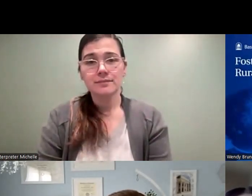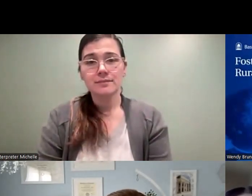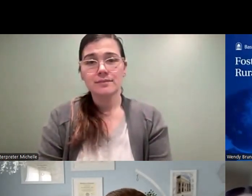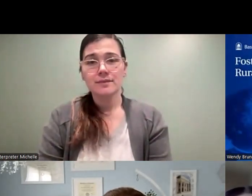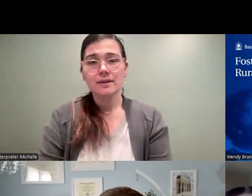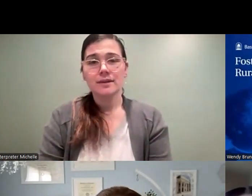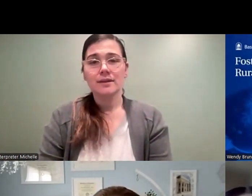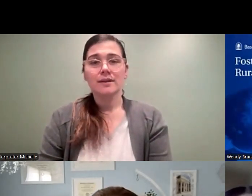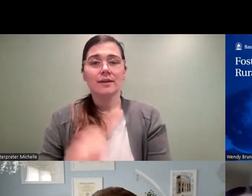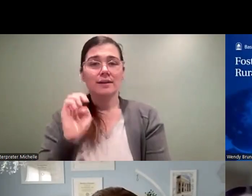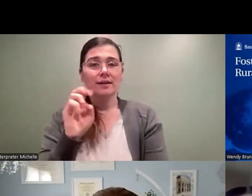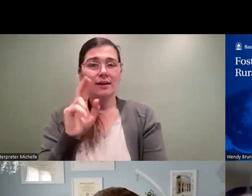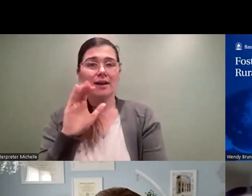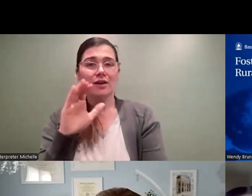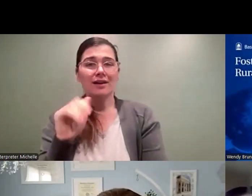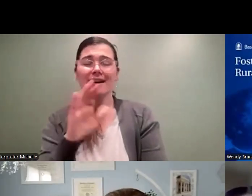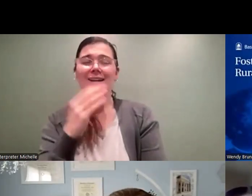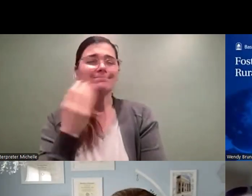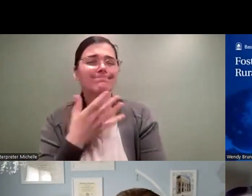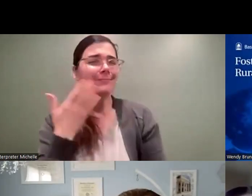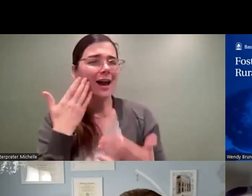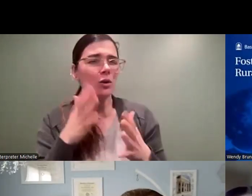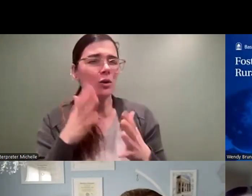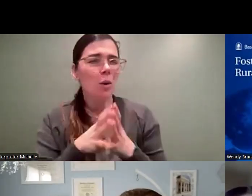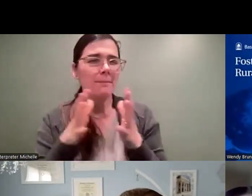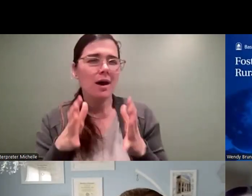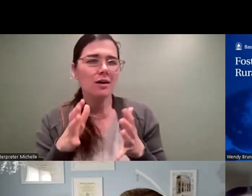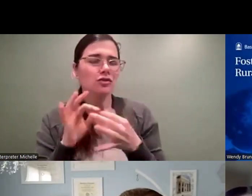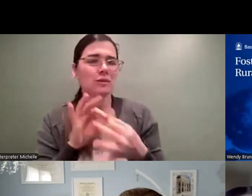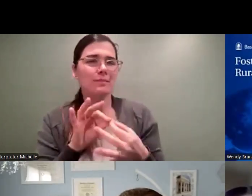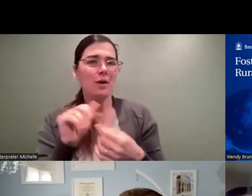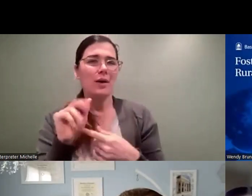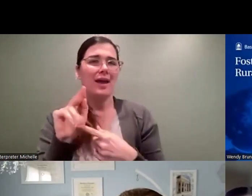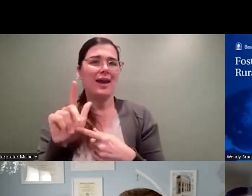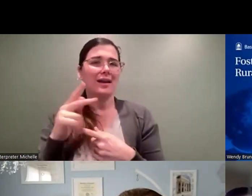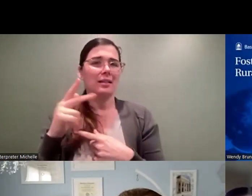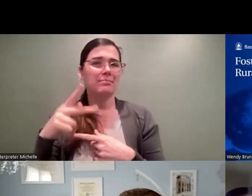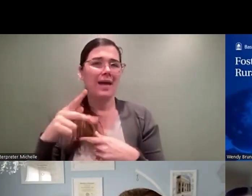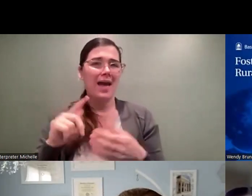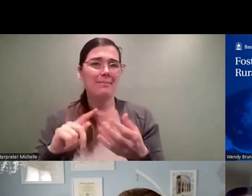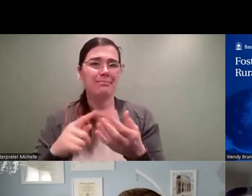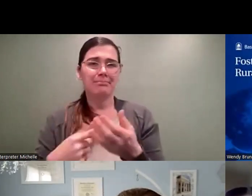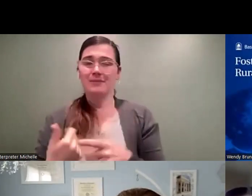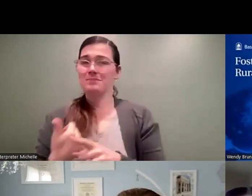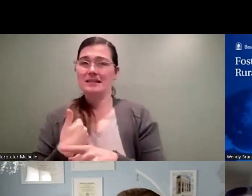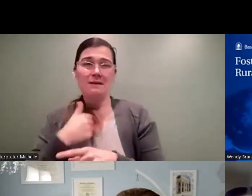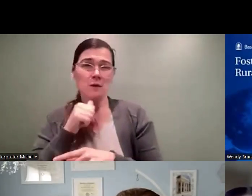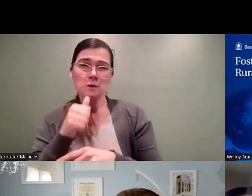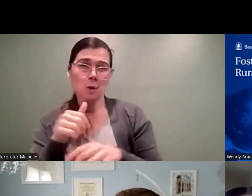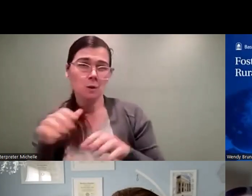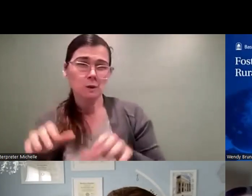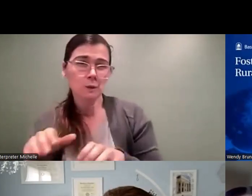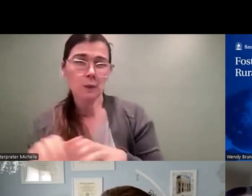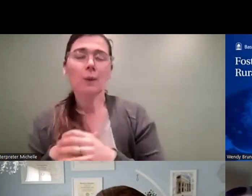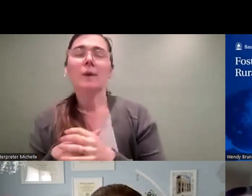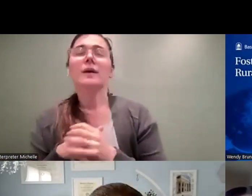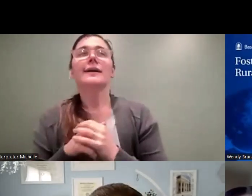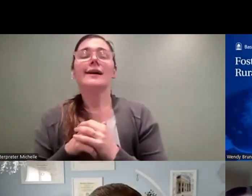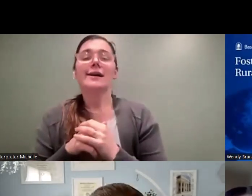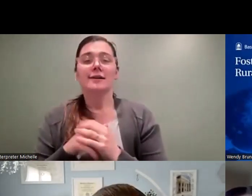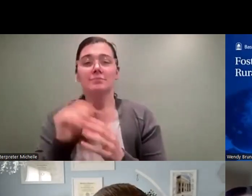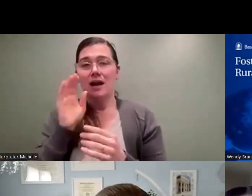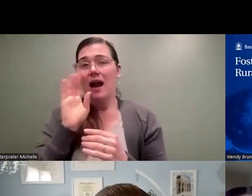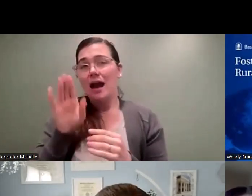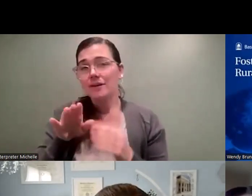I don't know too much about anal PAPs. I don't perform them, but I know that similar to